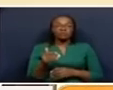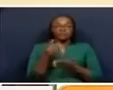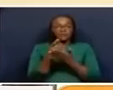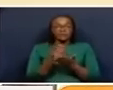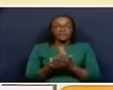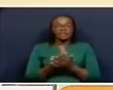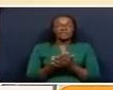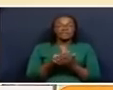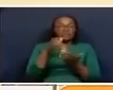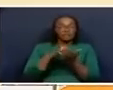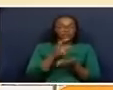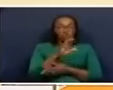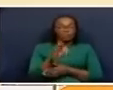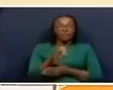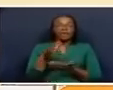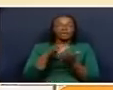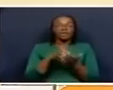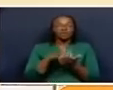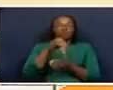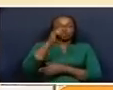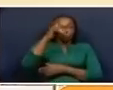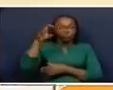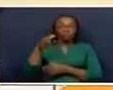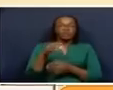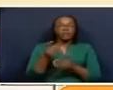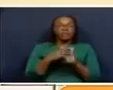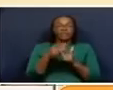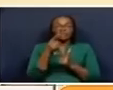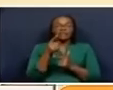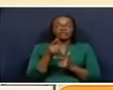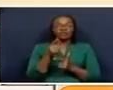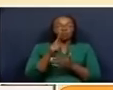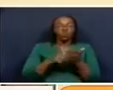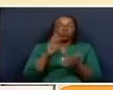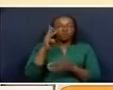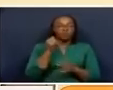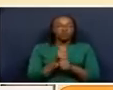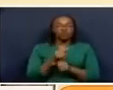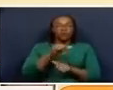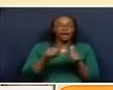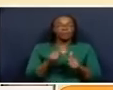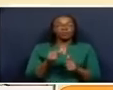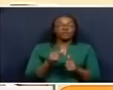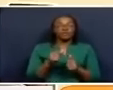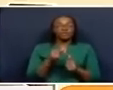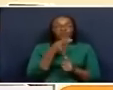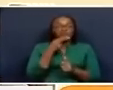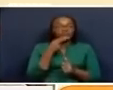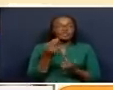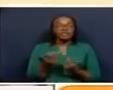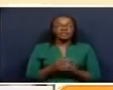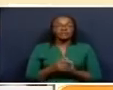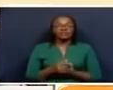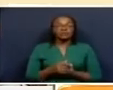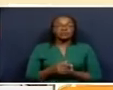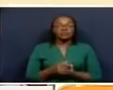him. We want to hear him. Let him tell us what he's going to do about fish. Let him tell us what he's going to do about cotton. Who knows? He may